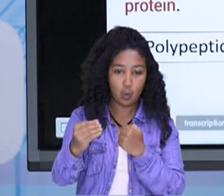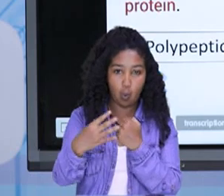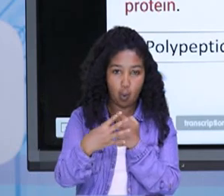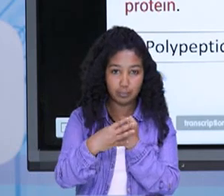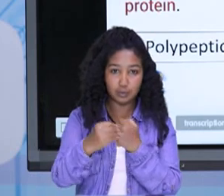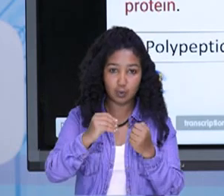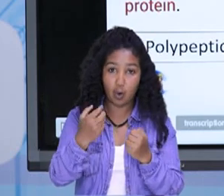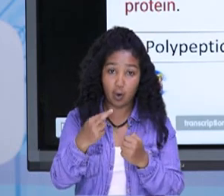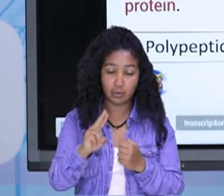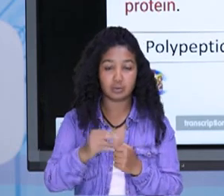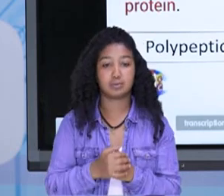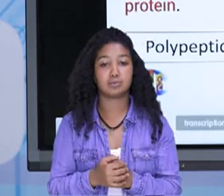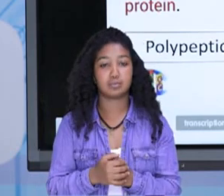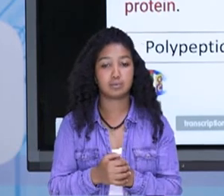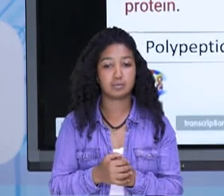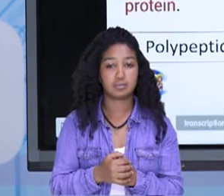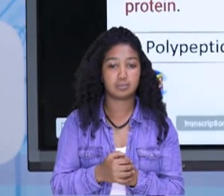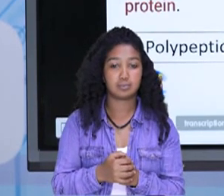copies or